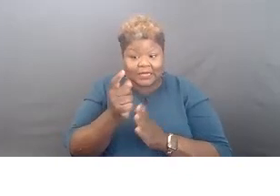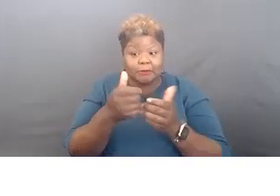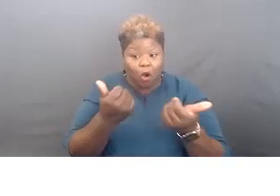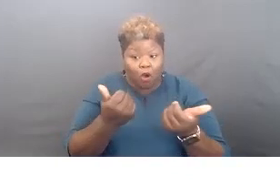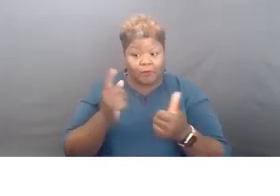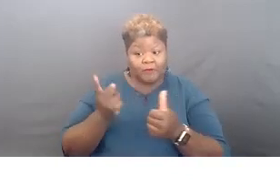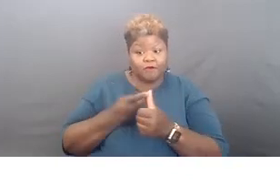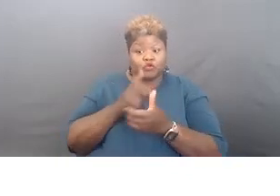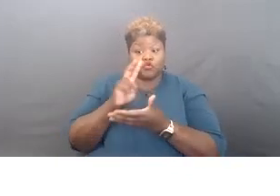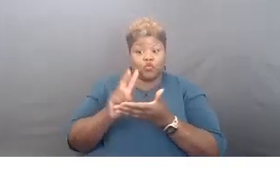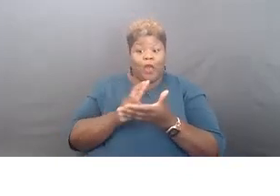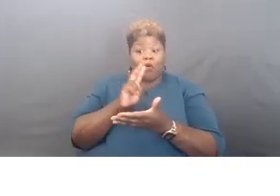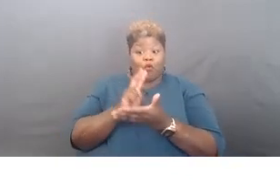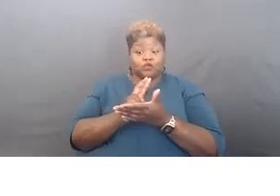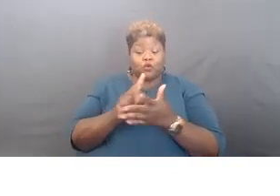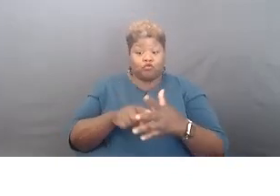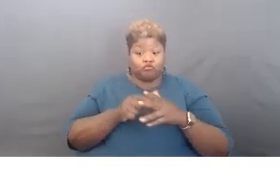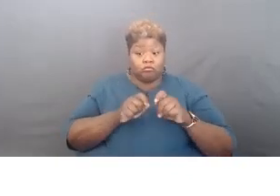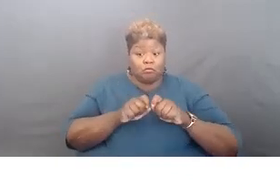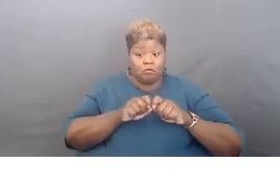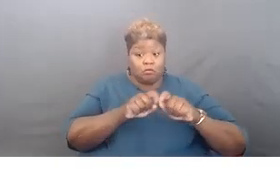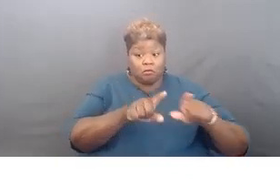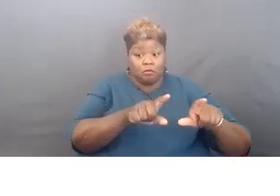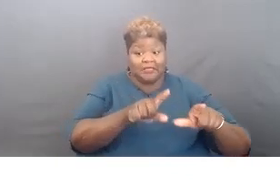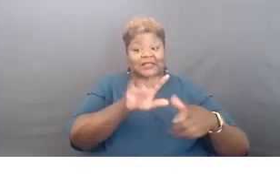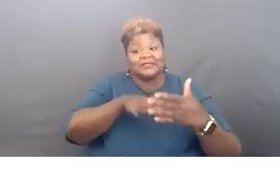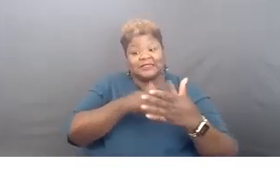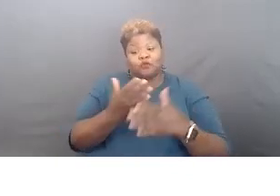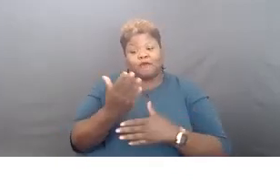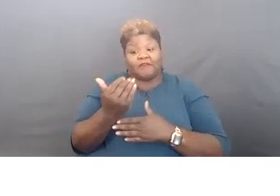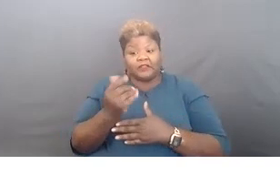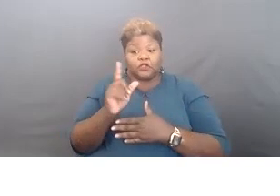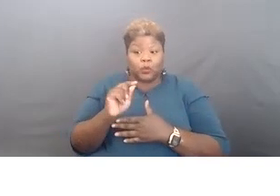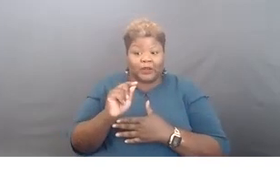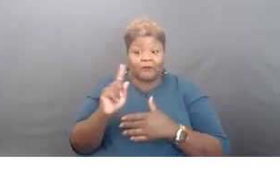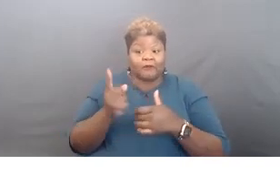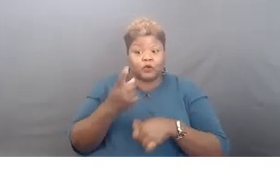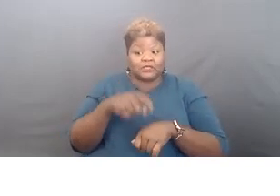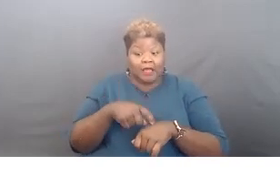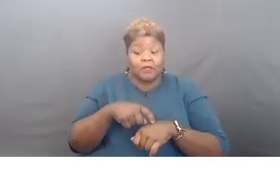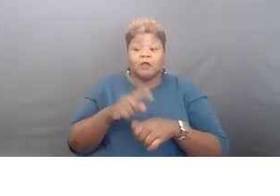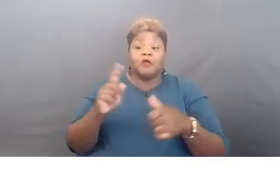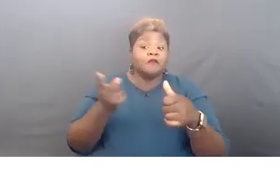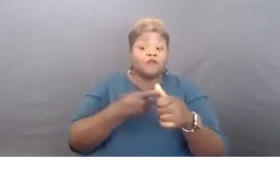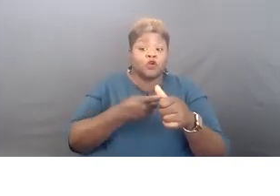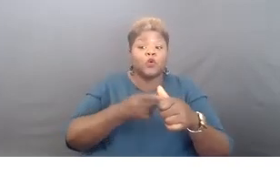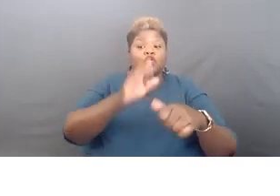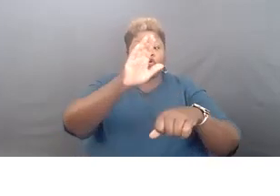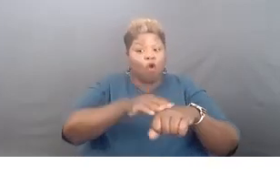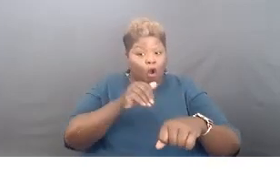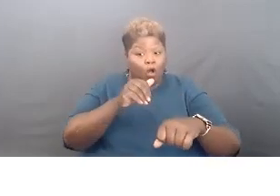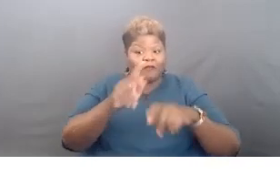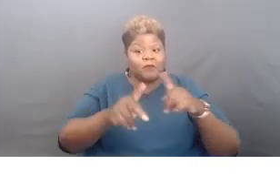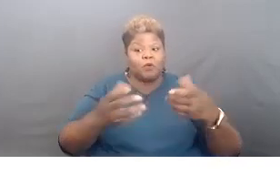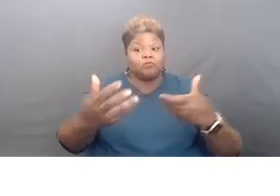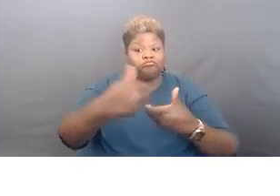launch, and then schedule at least 15 to 20 posts from that time period. The first post should be a call for others to participate, as